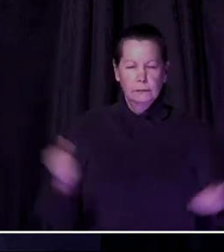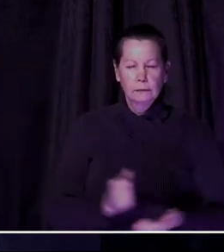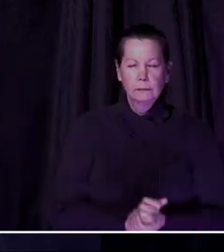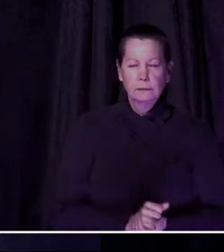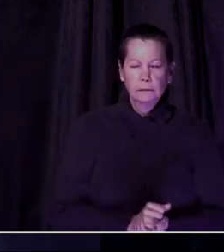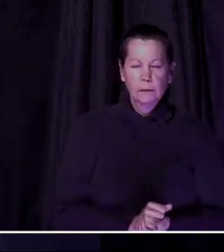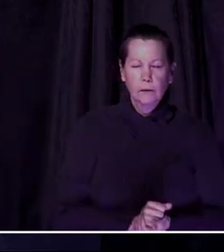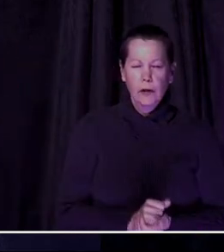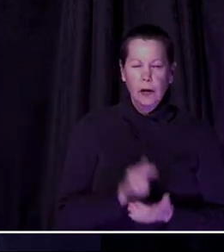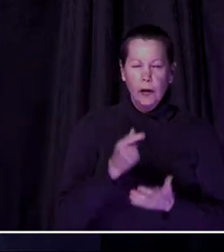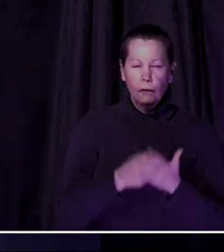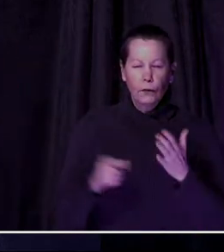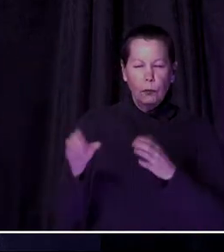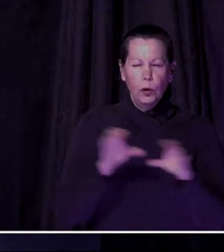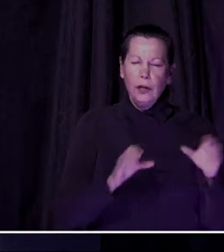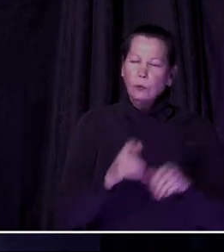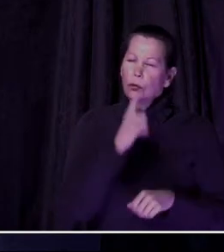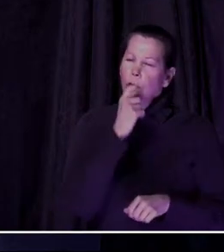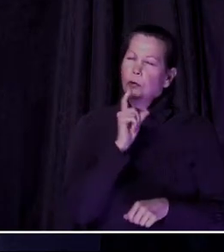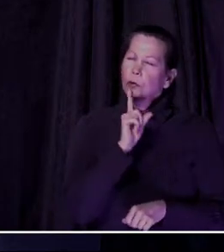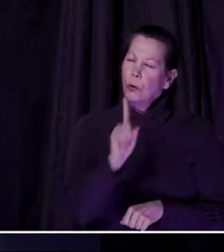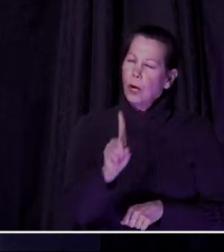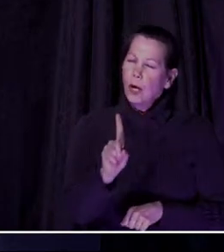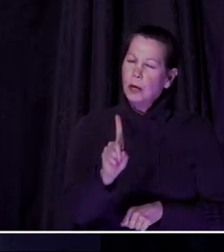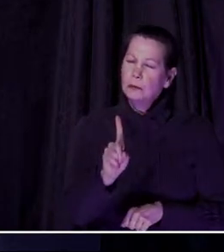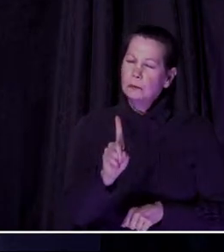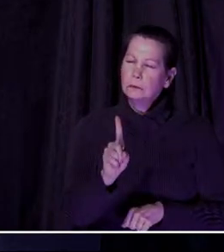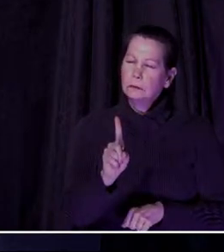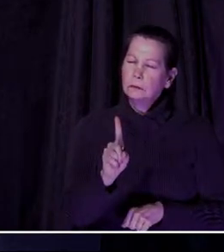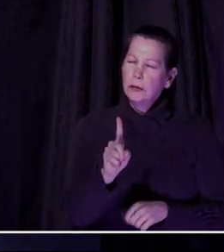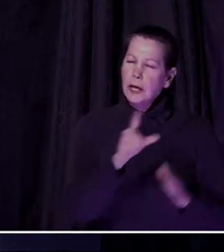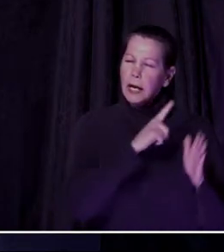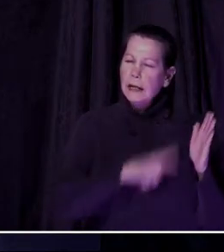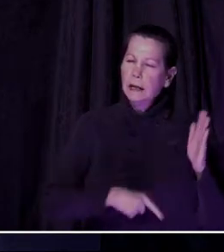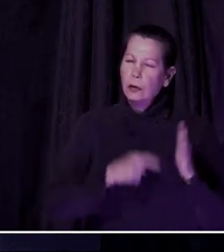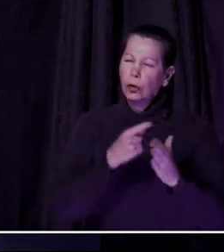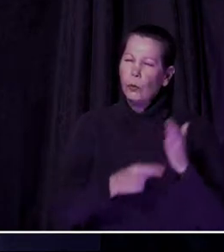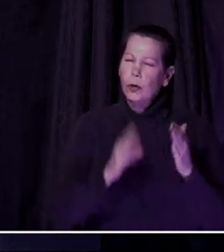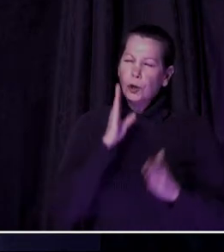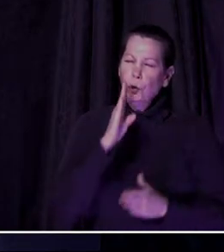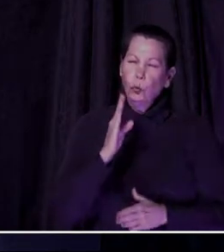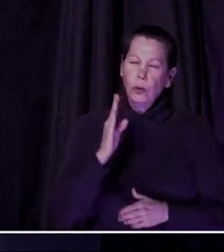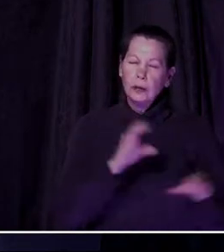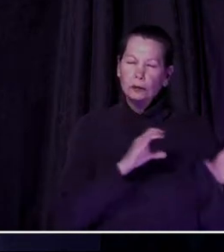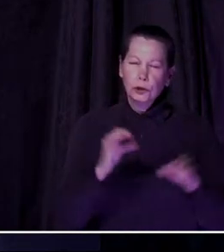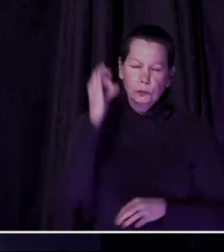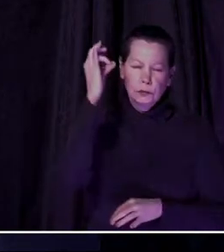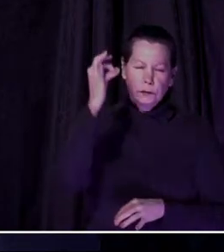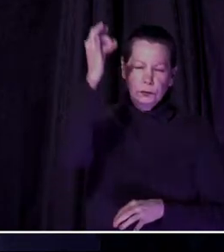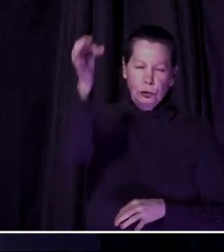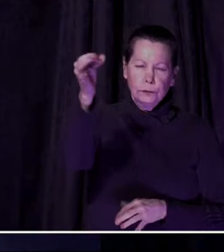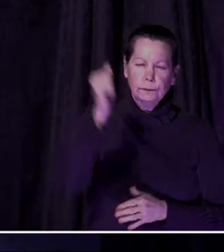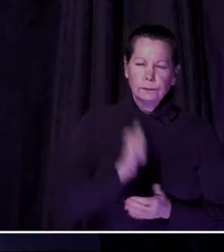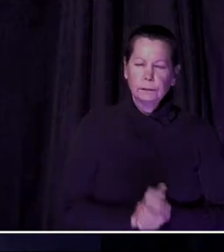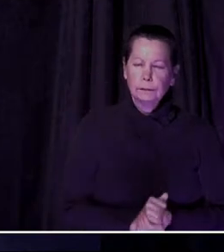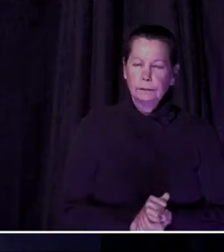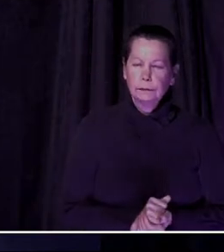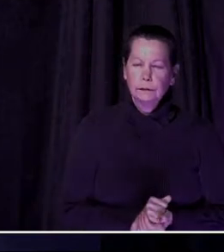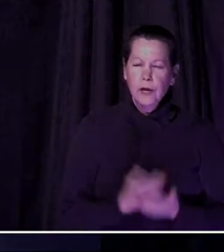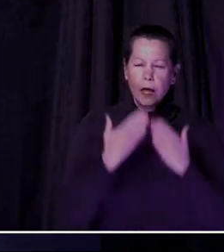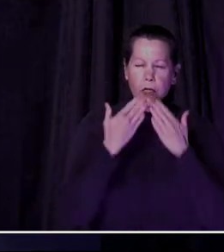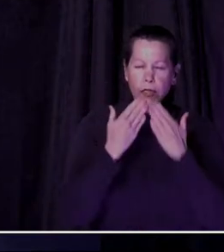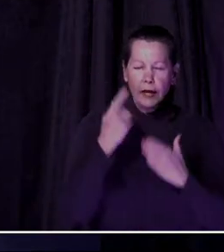from what you do, Lord, from who you are, and Lord, what you will do here in the future. Thank